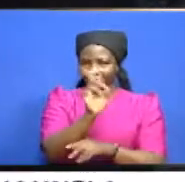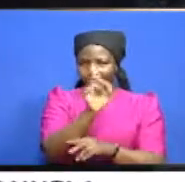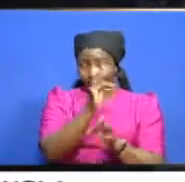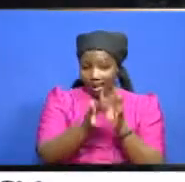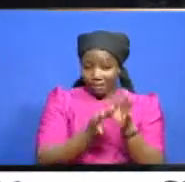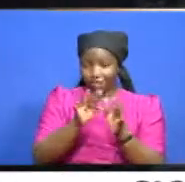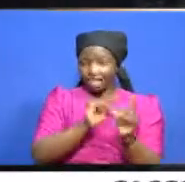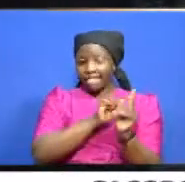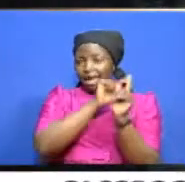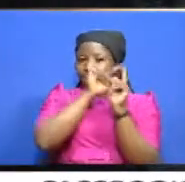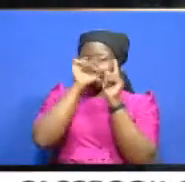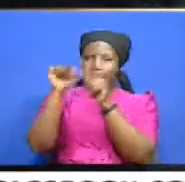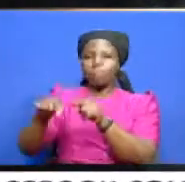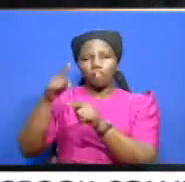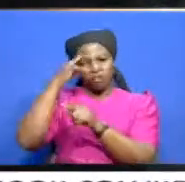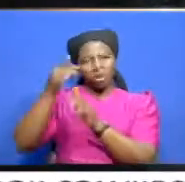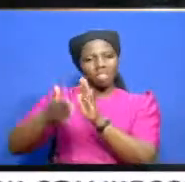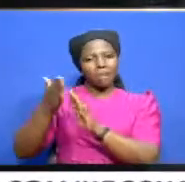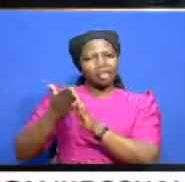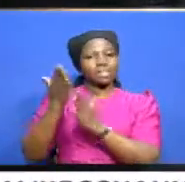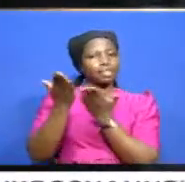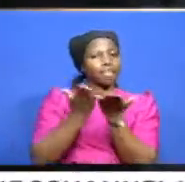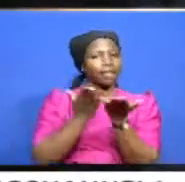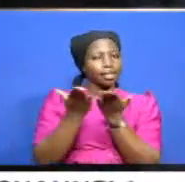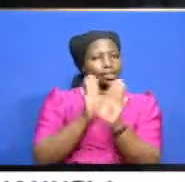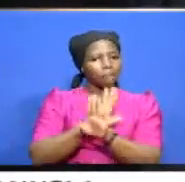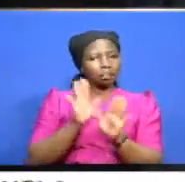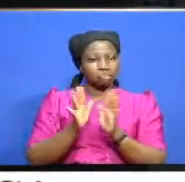come for emergency services.